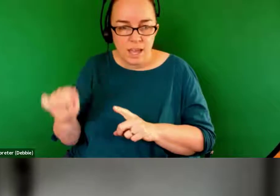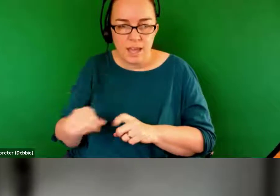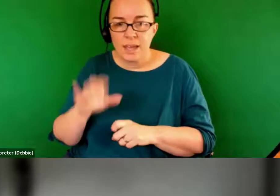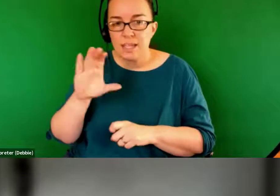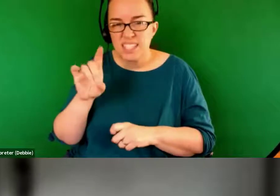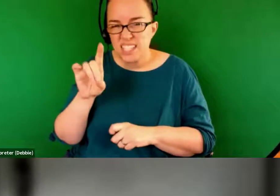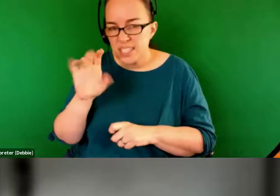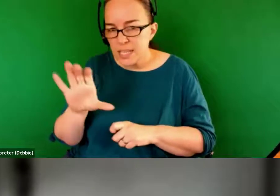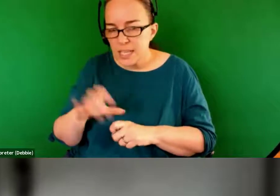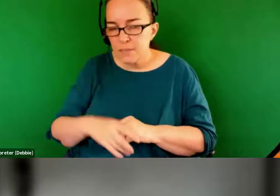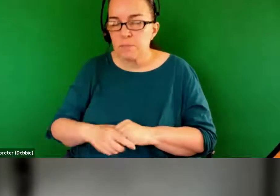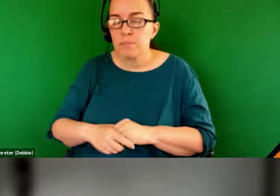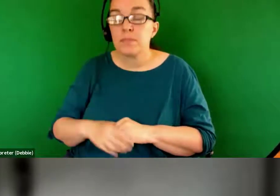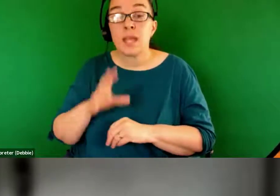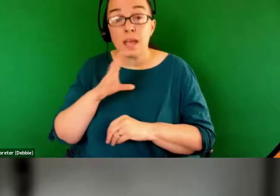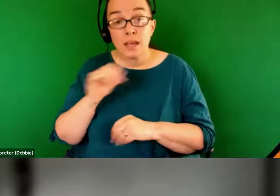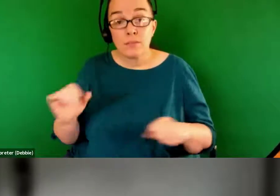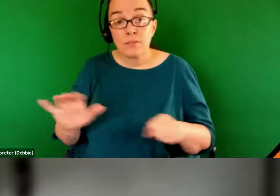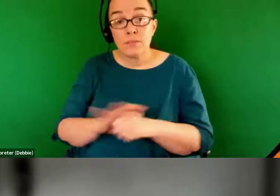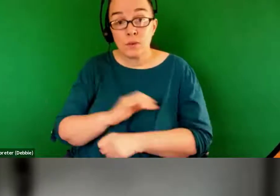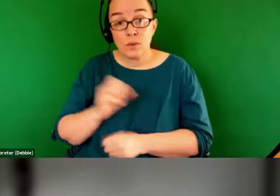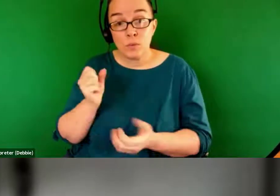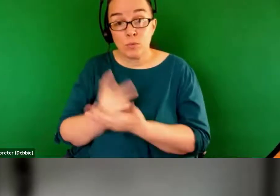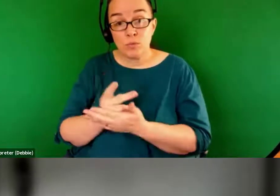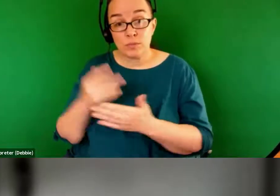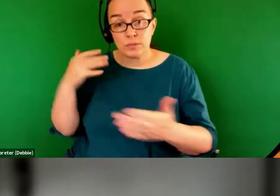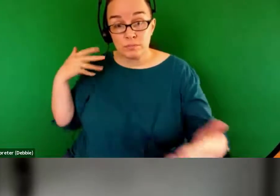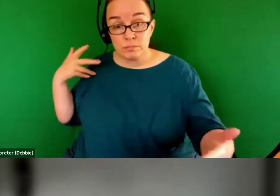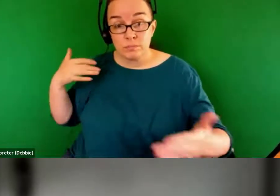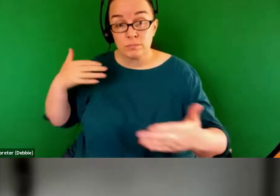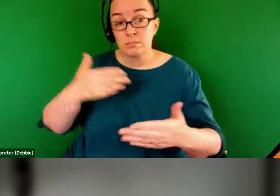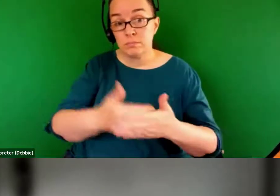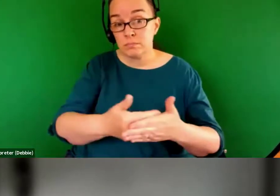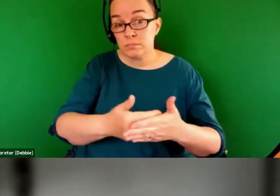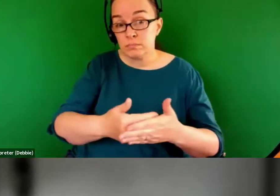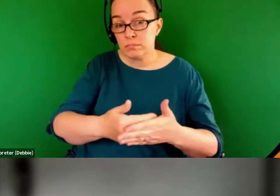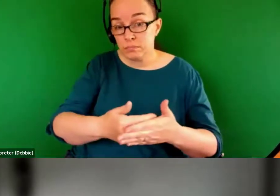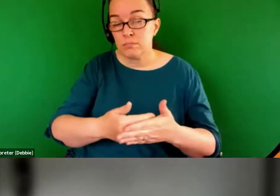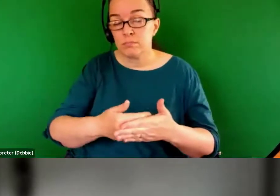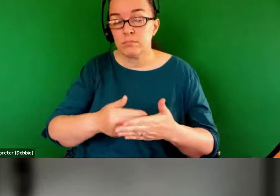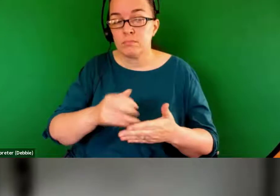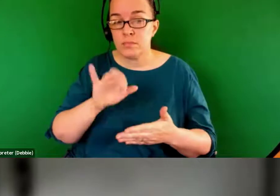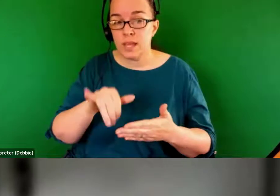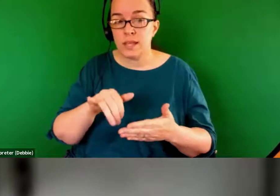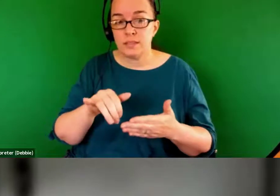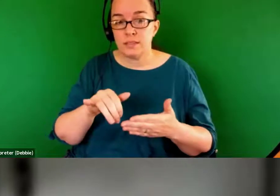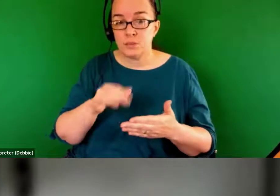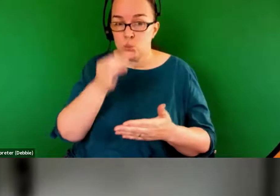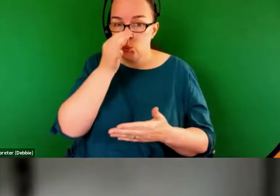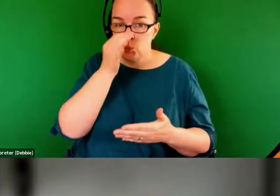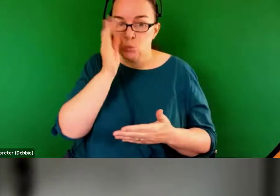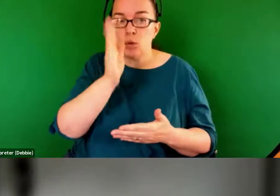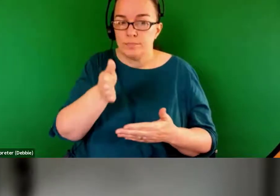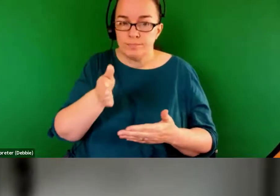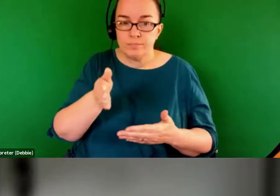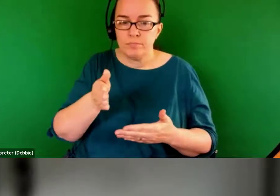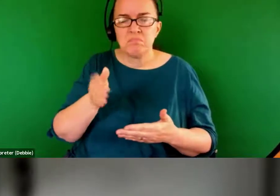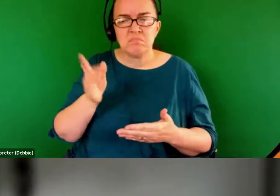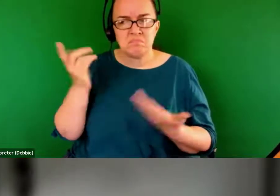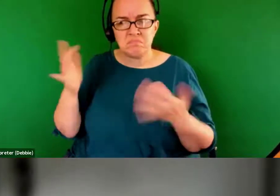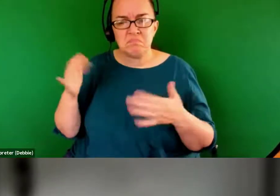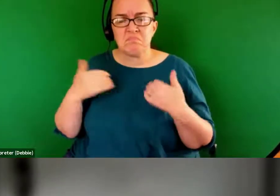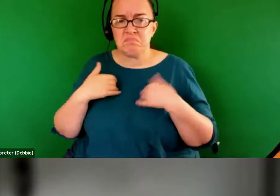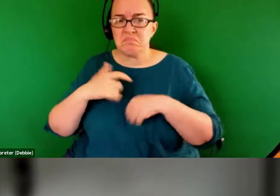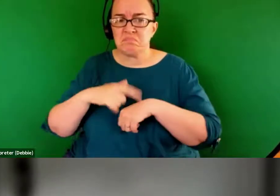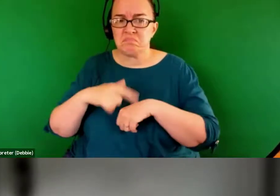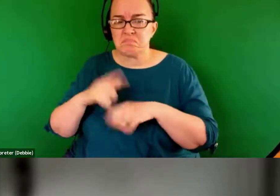CDC, and the full approval is basically coming. So they've had a time